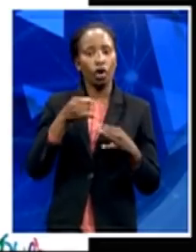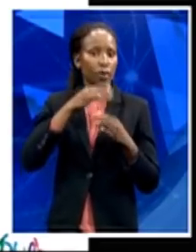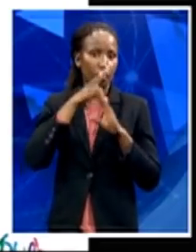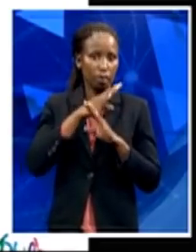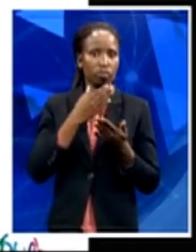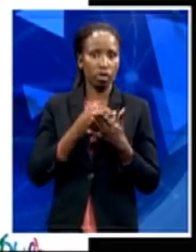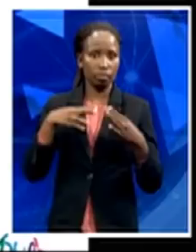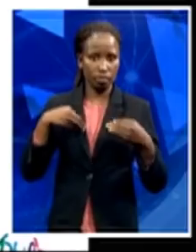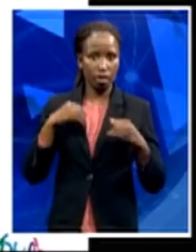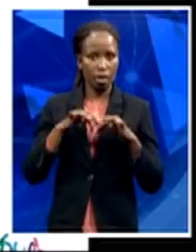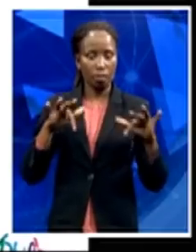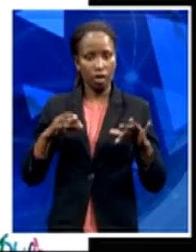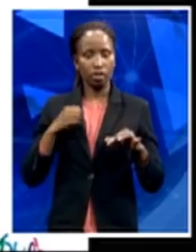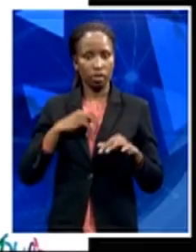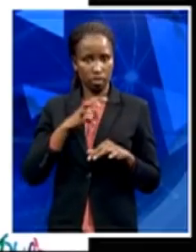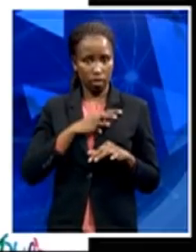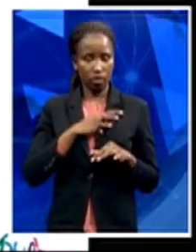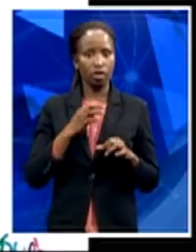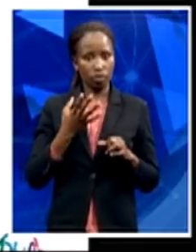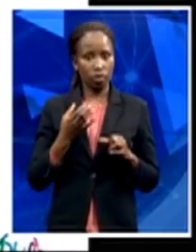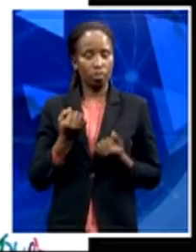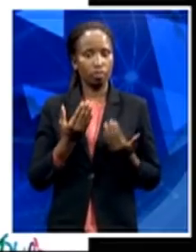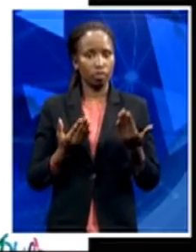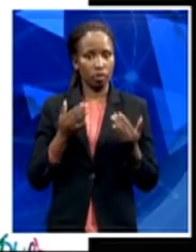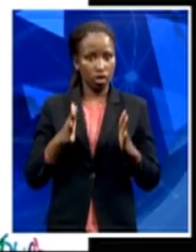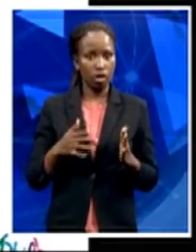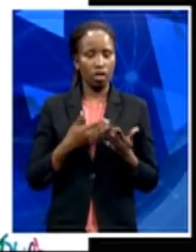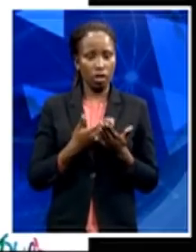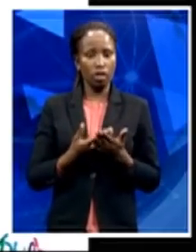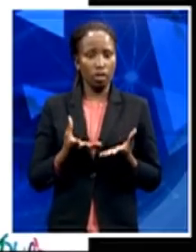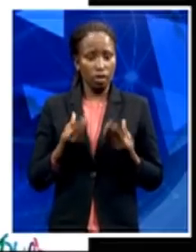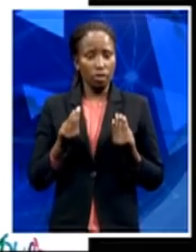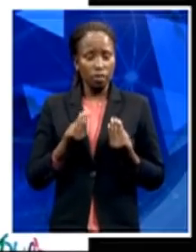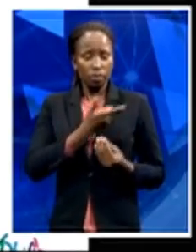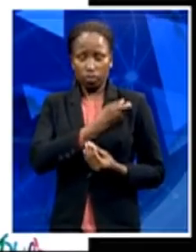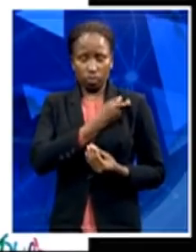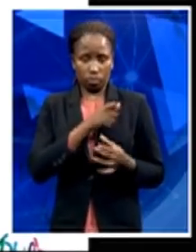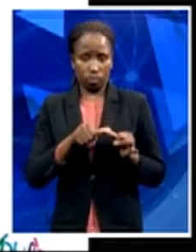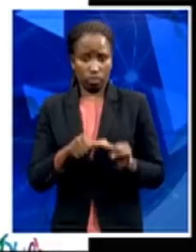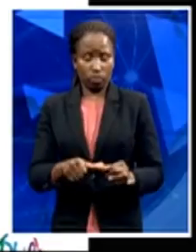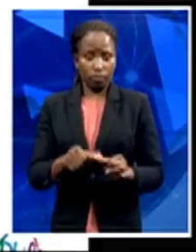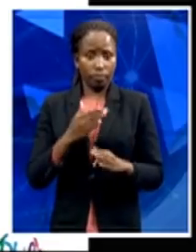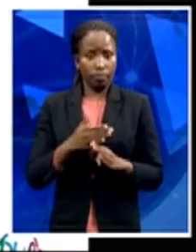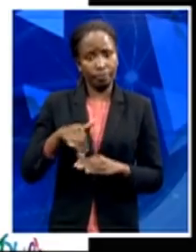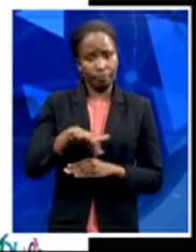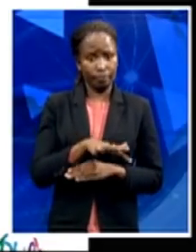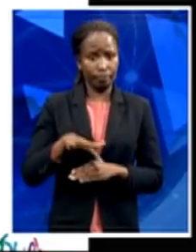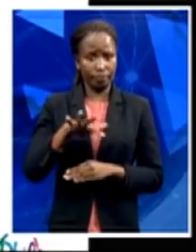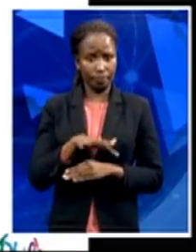provider to provide these vaccines through a workplace vaccination program using mobile